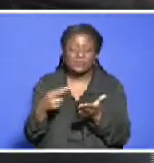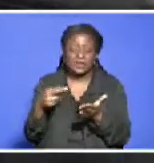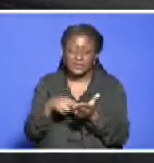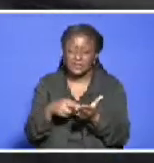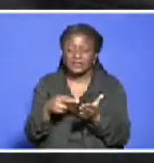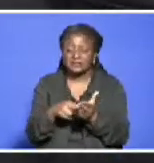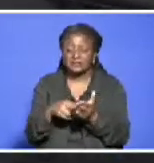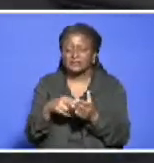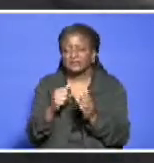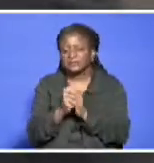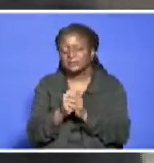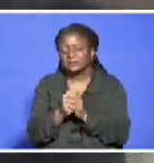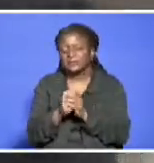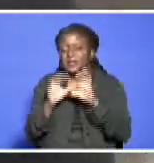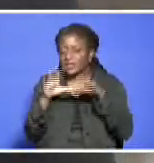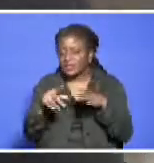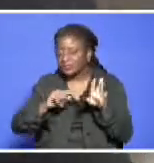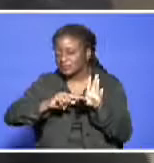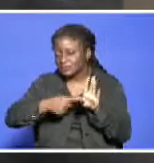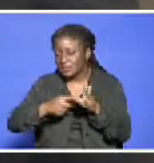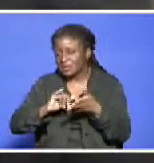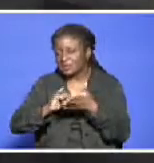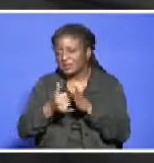you launch these types of